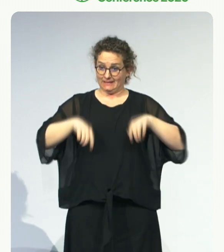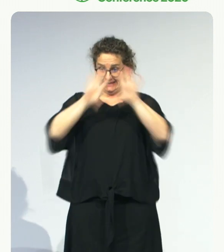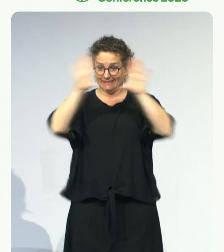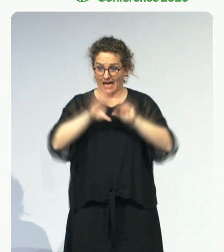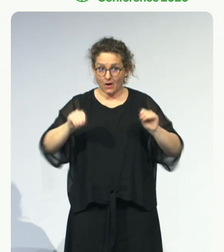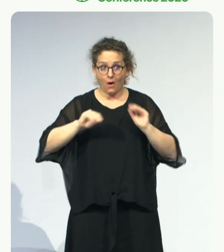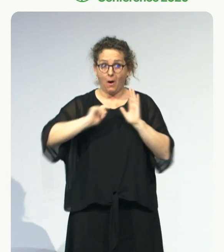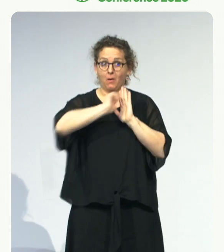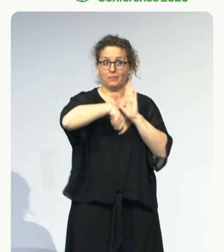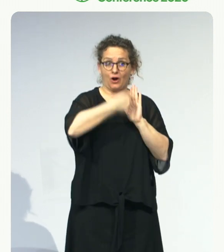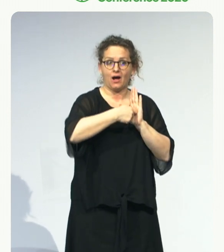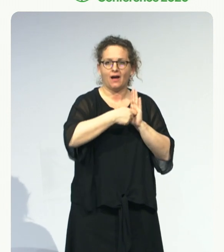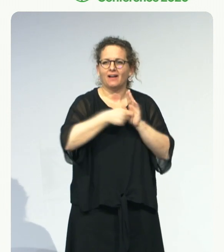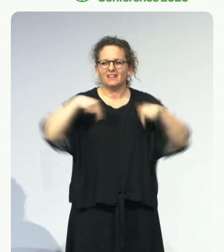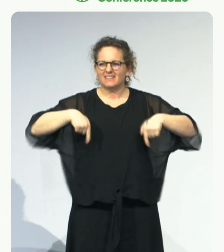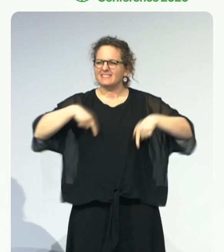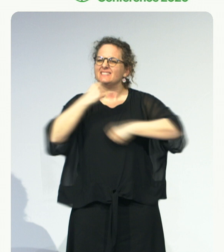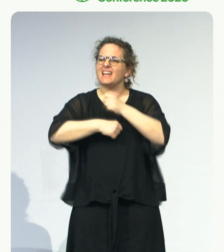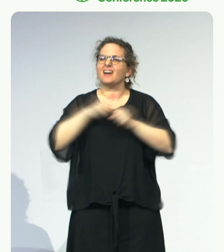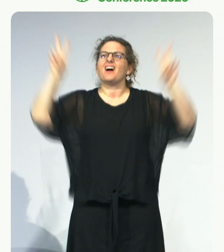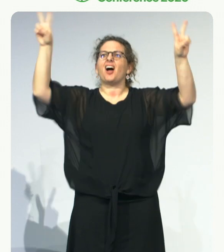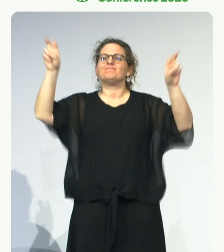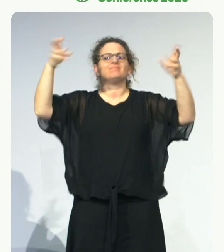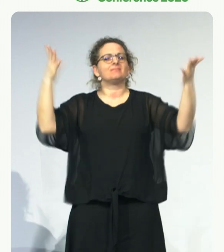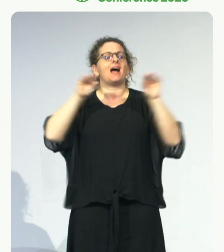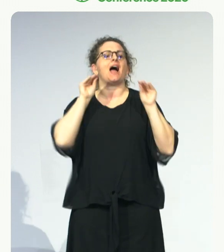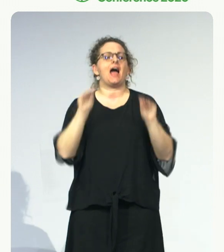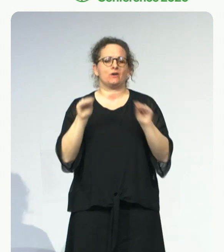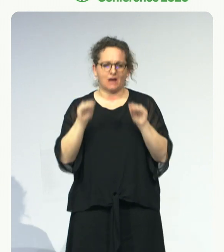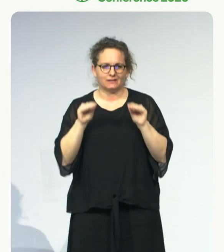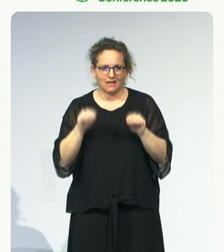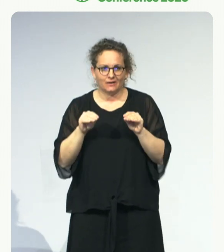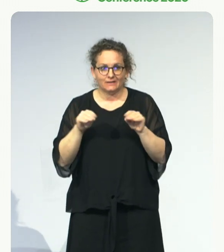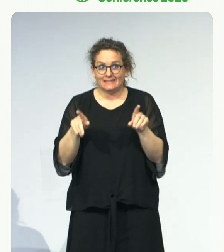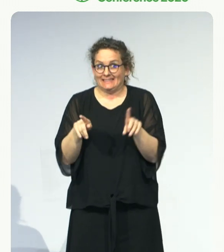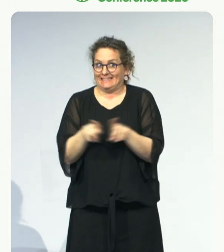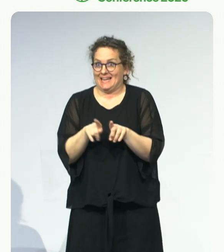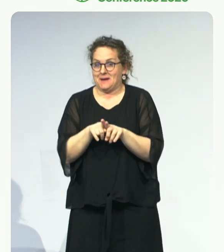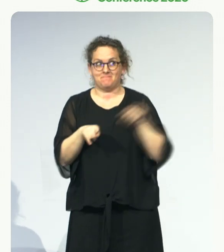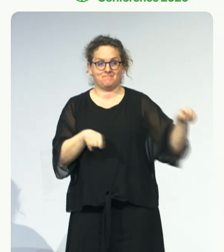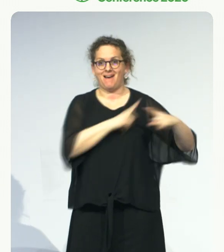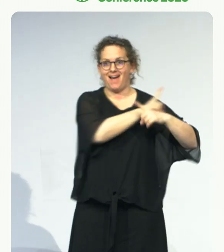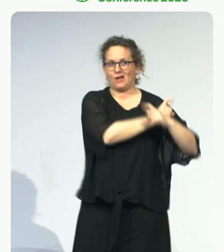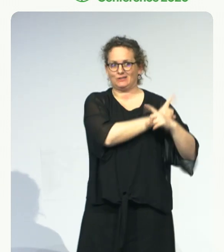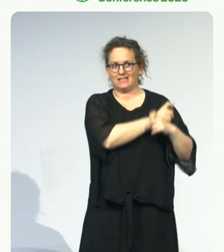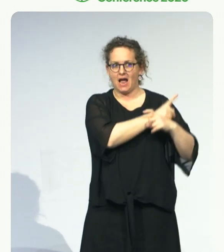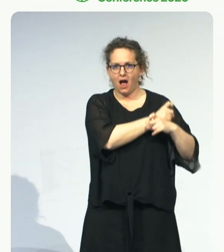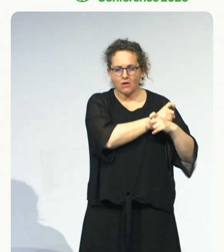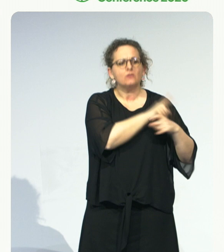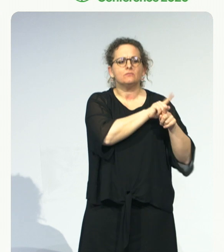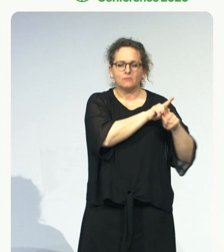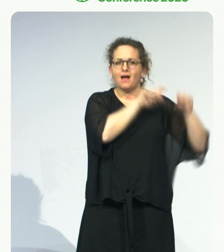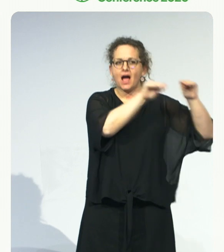the key issues are education and employment. In the long term, the aim is to create an